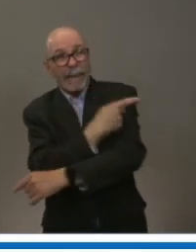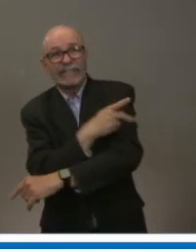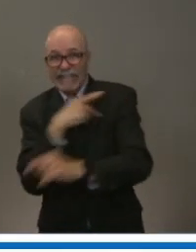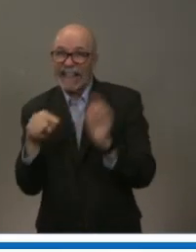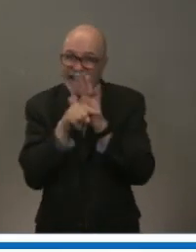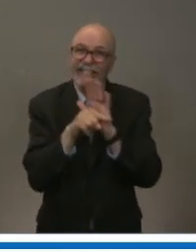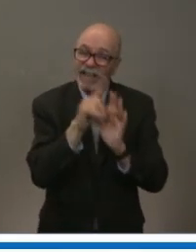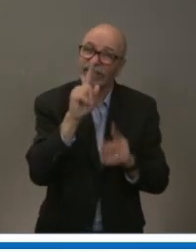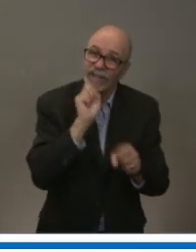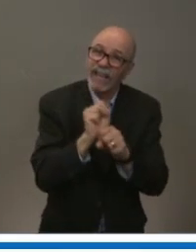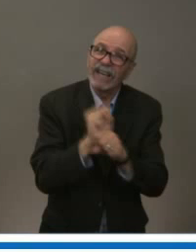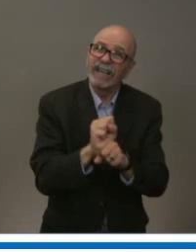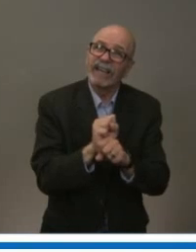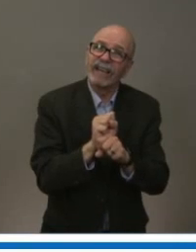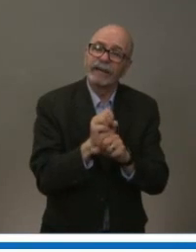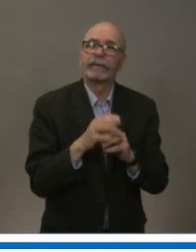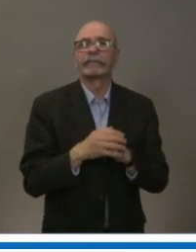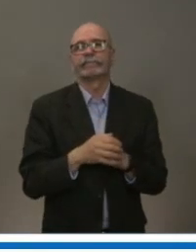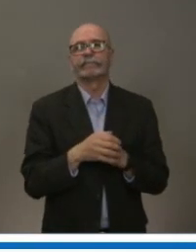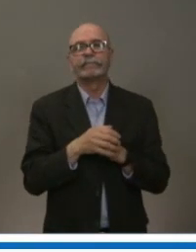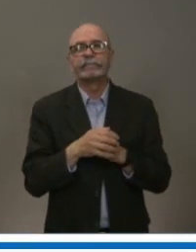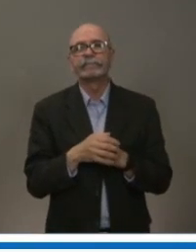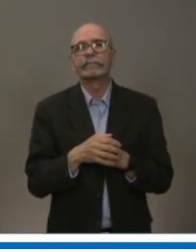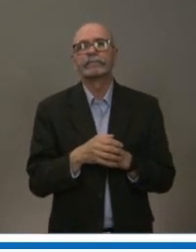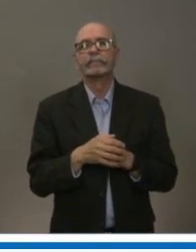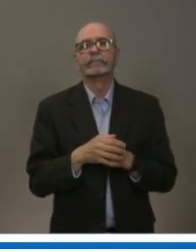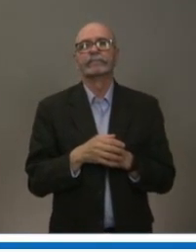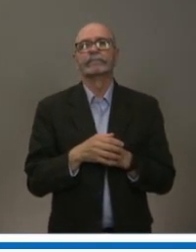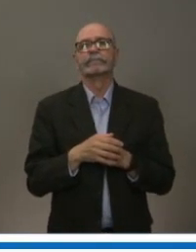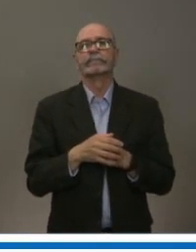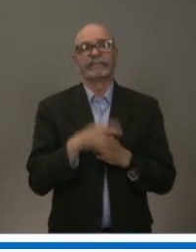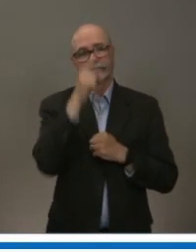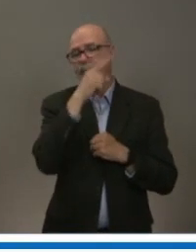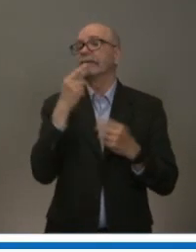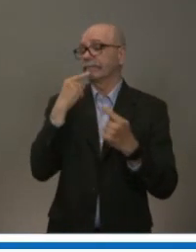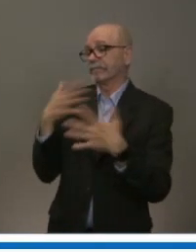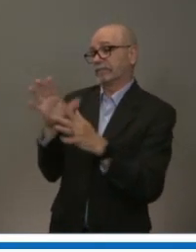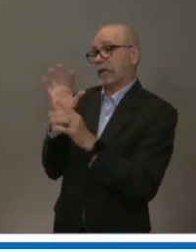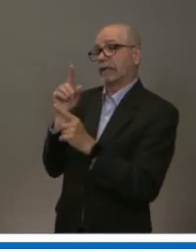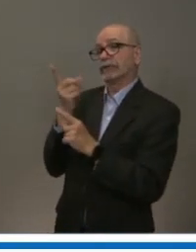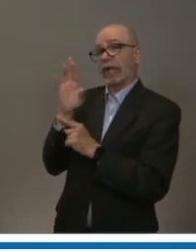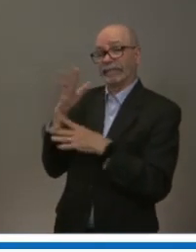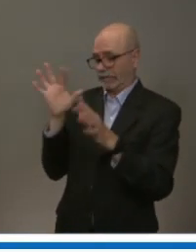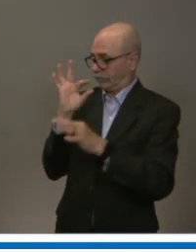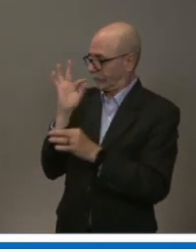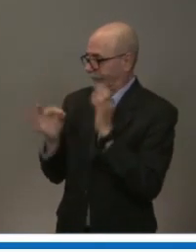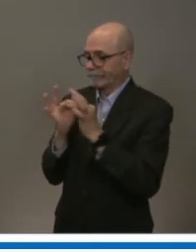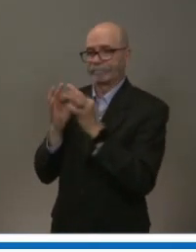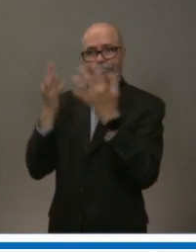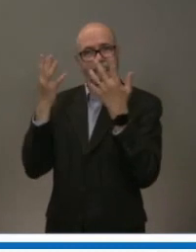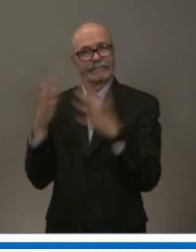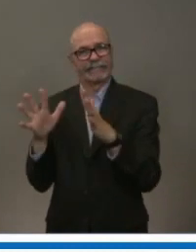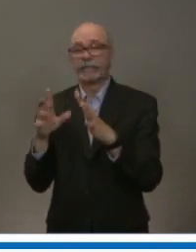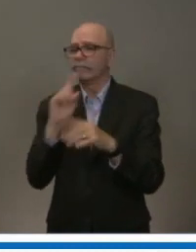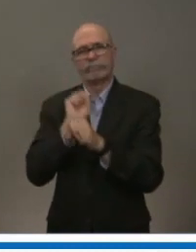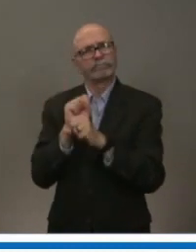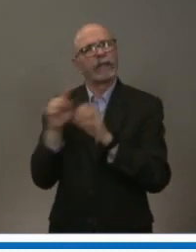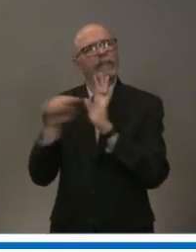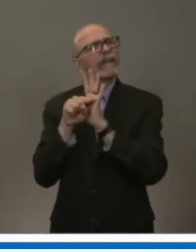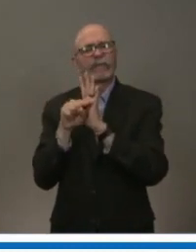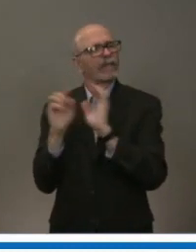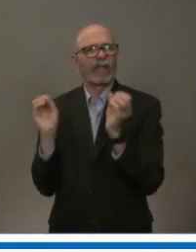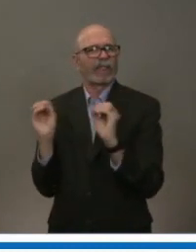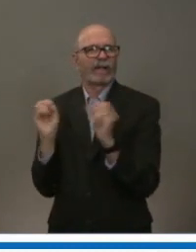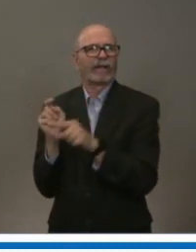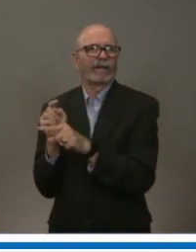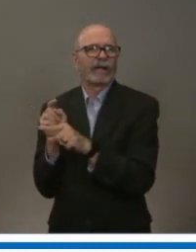That is my understanding. A test was done. The test came back negative, and therefore the people